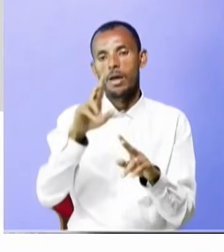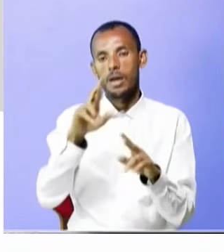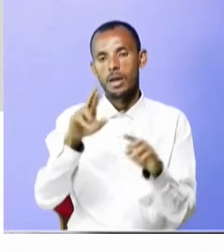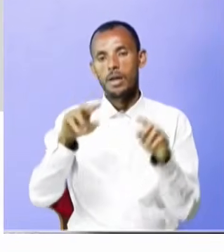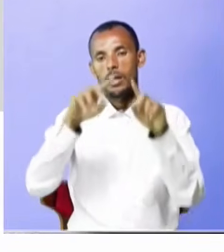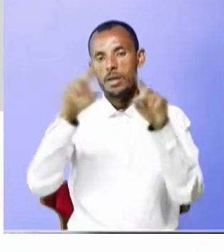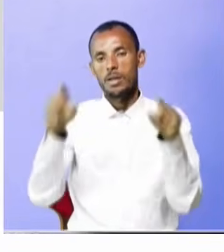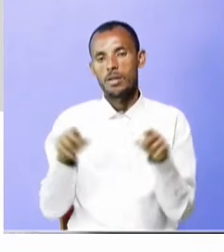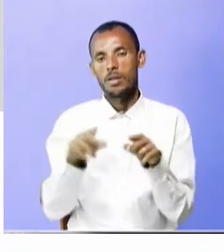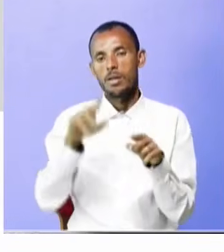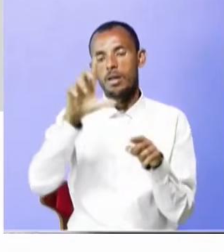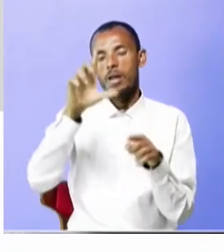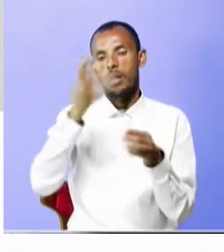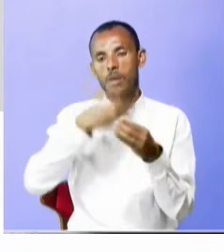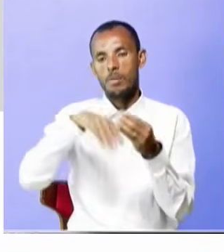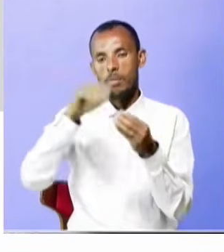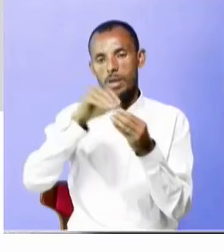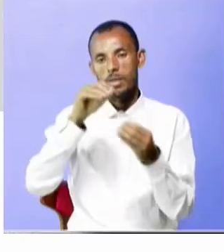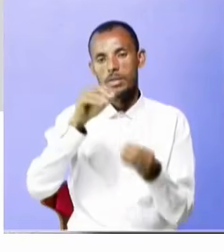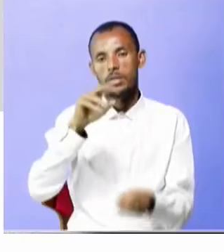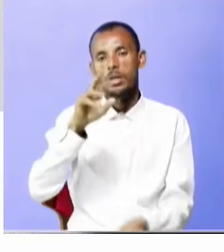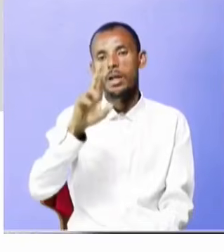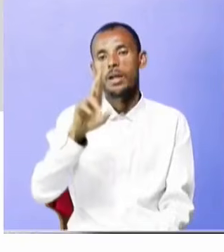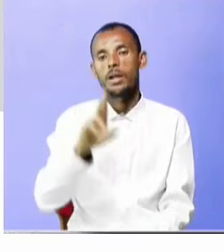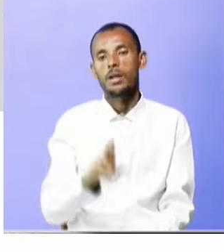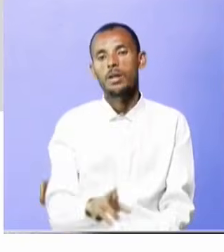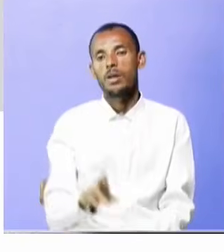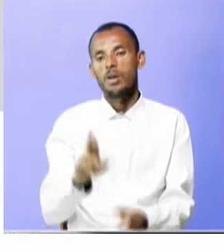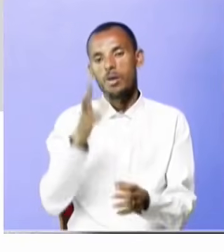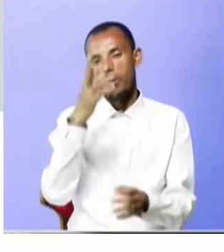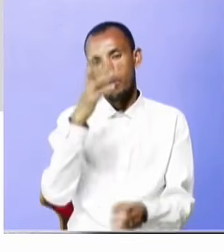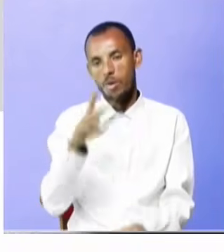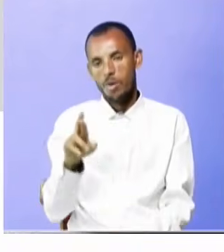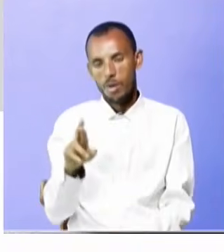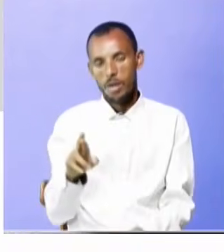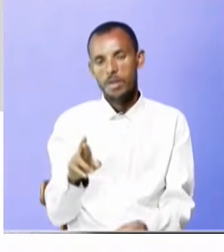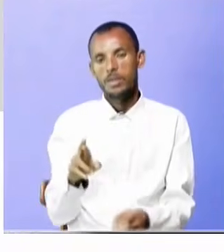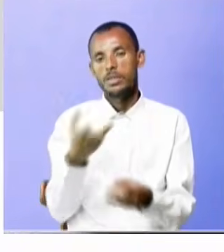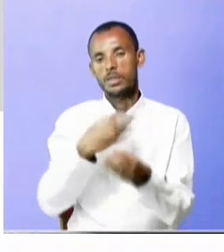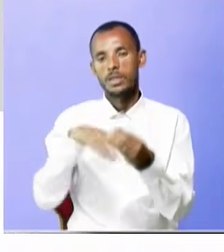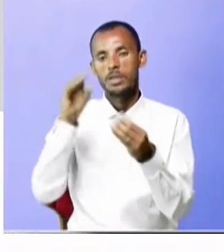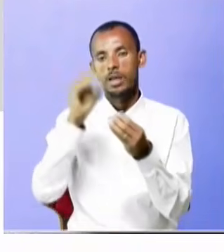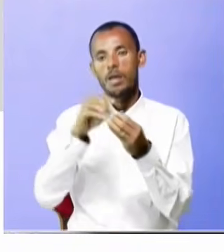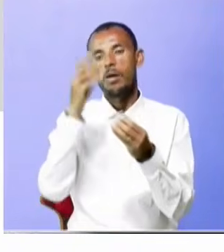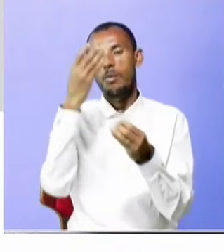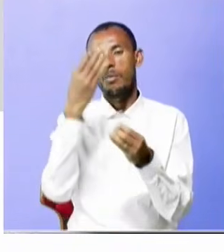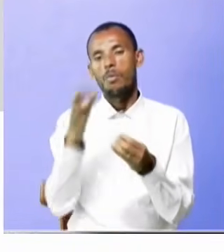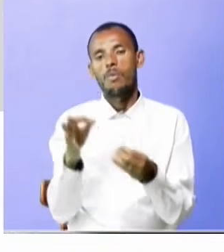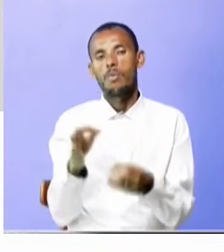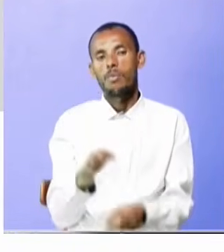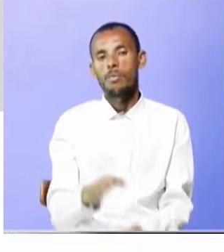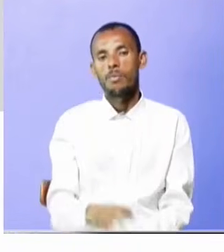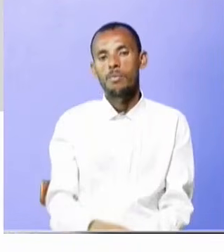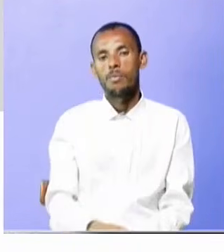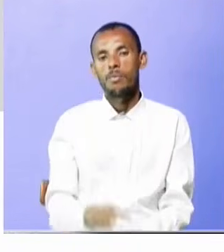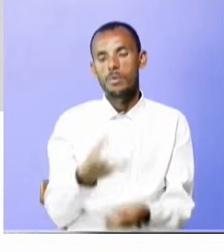into L plus r. Okay, or the sum of